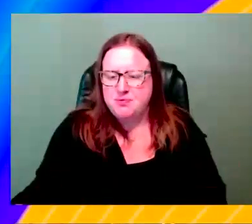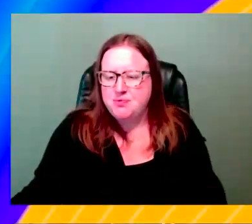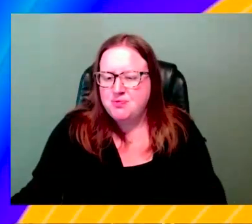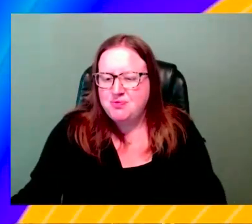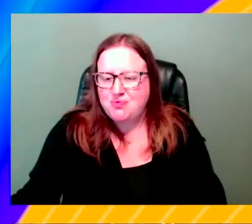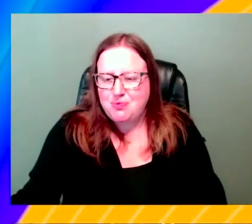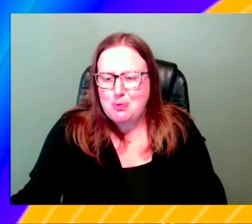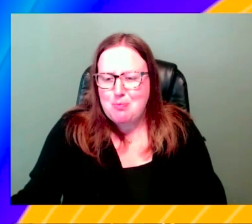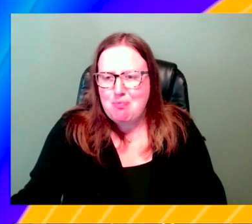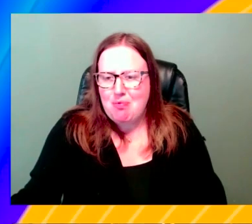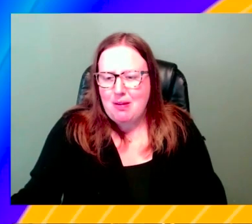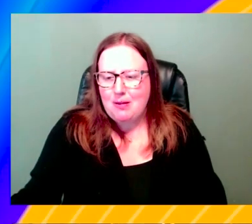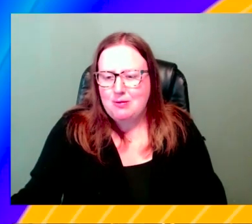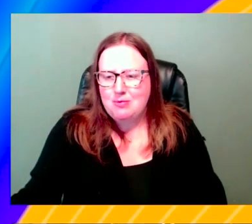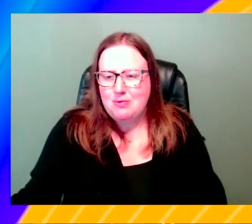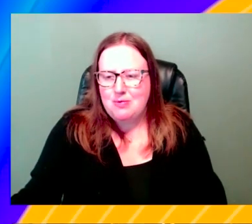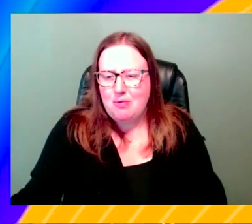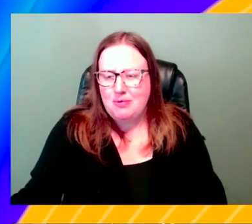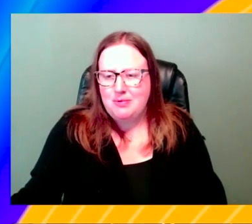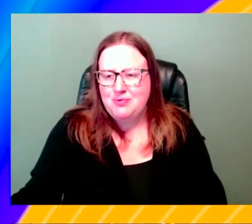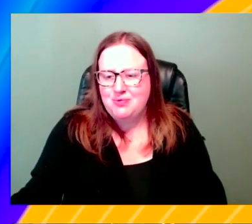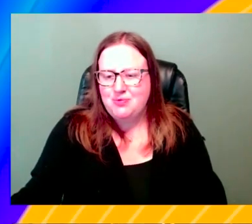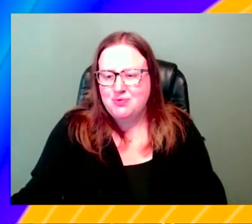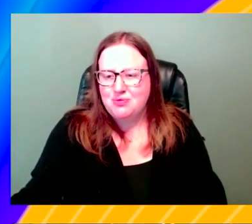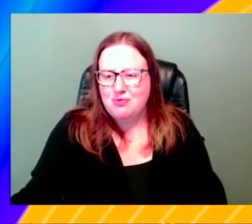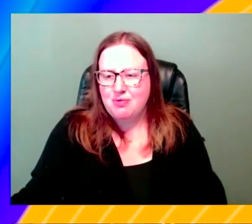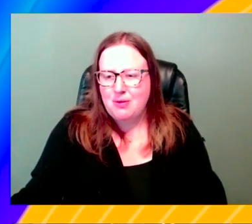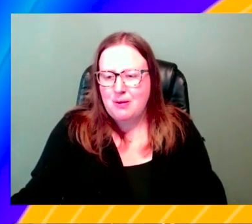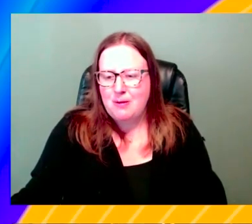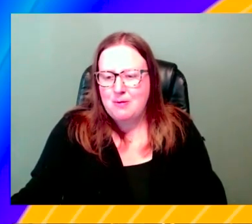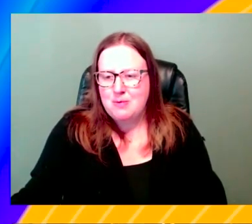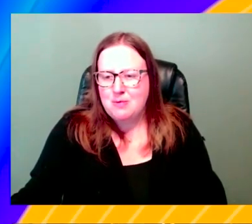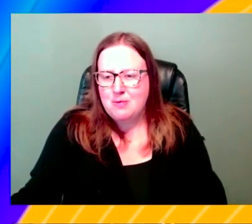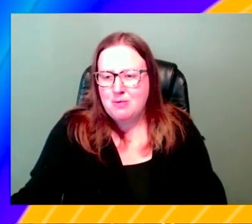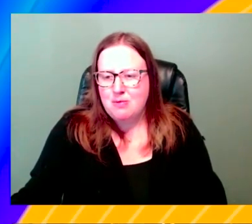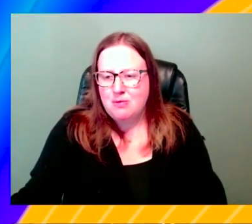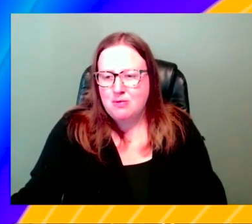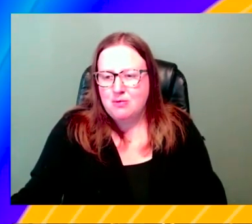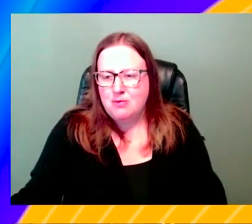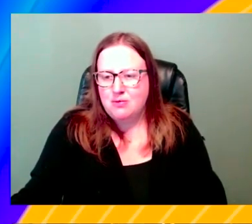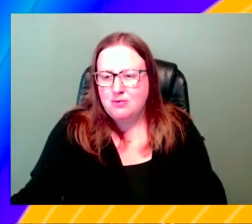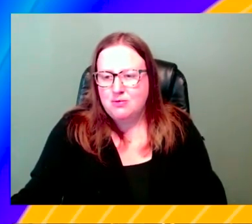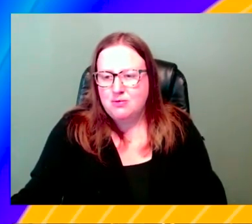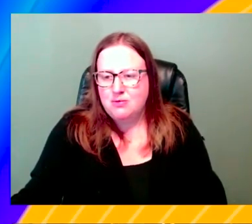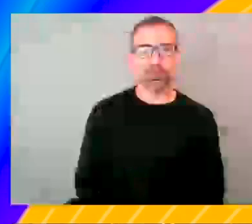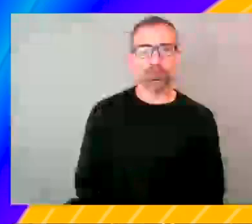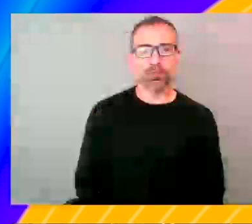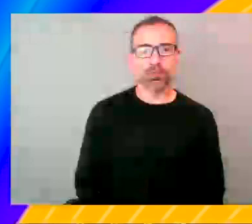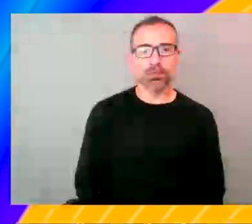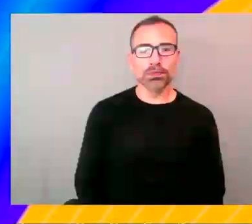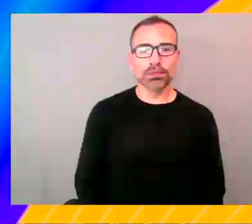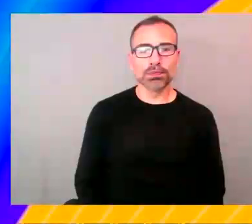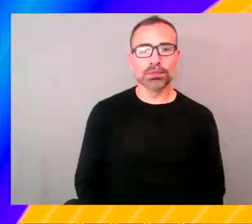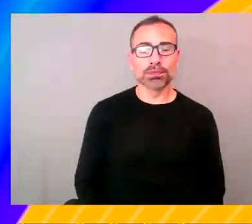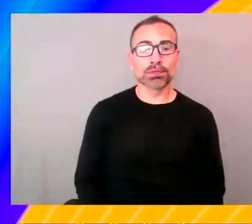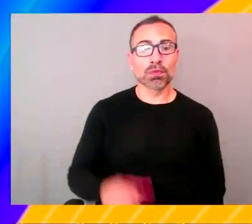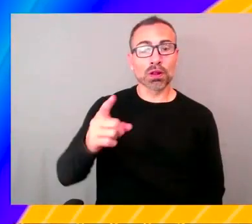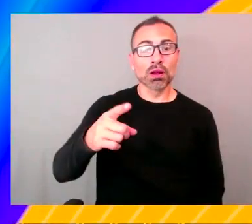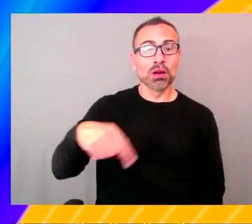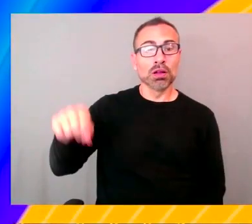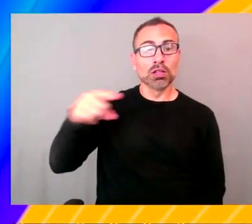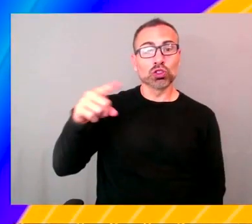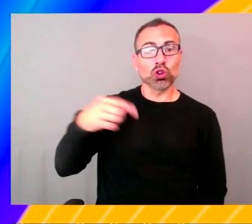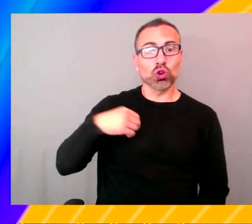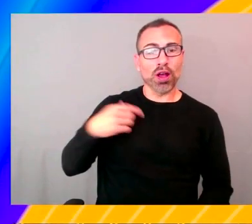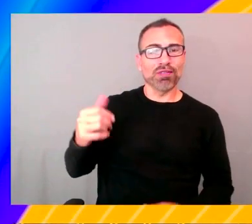says this is how many I want to run right now, right? Yeah. The maximum is your maximum, it'll never scale beyond that,